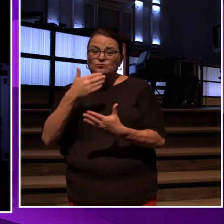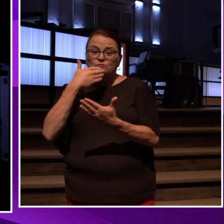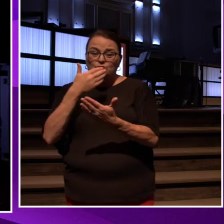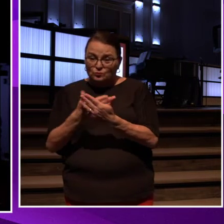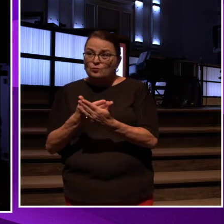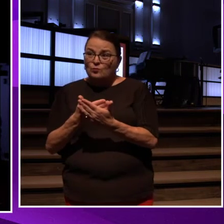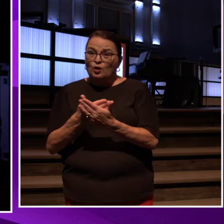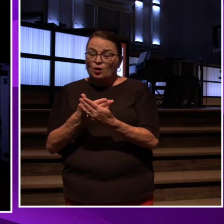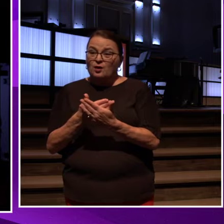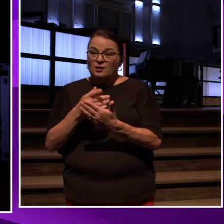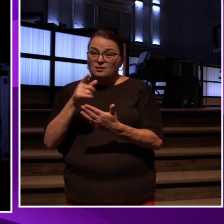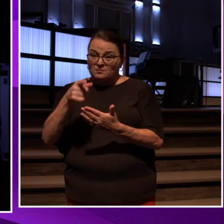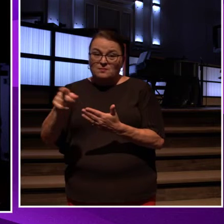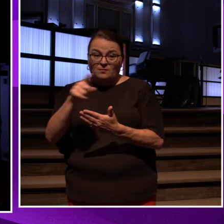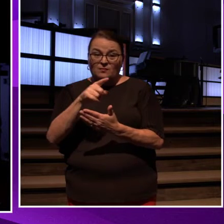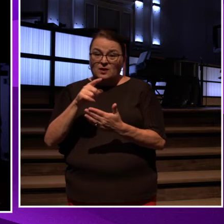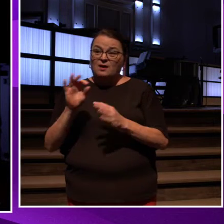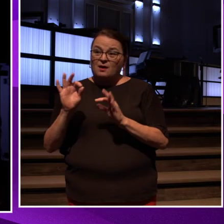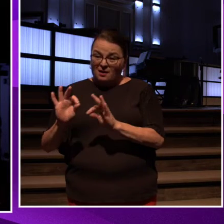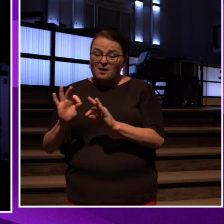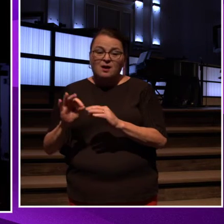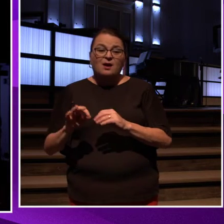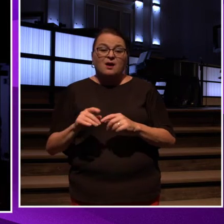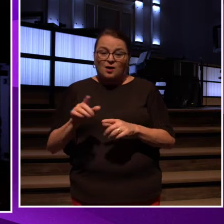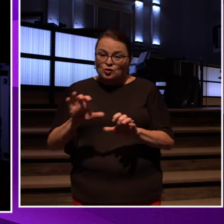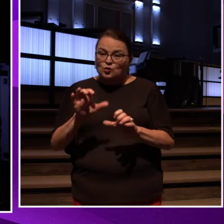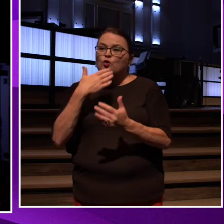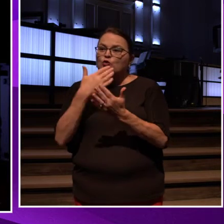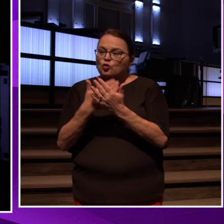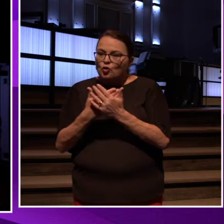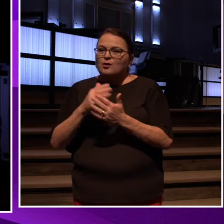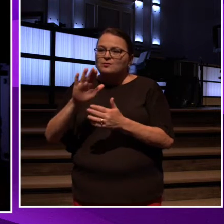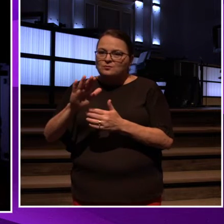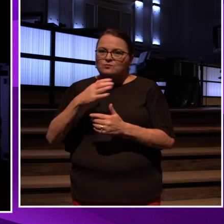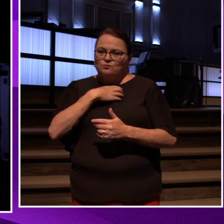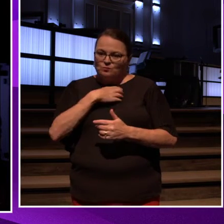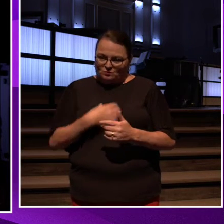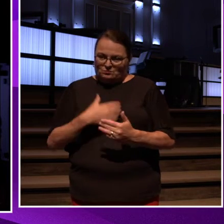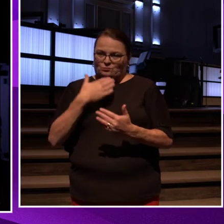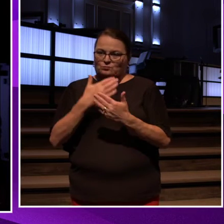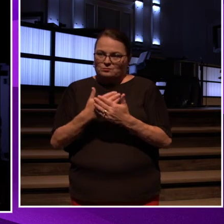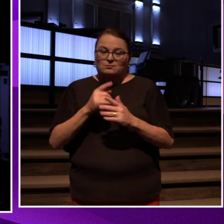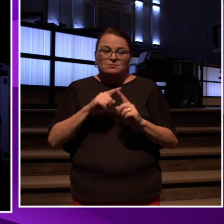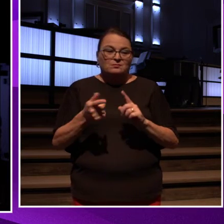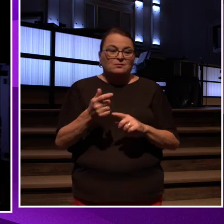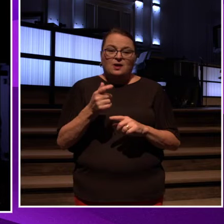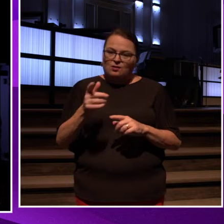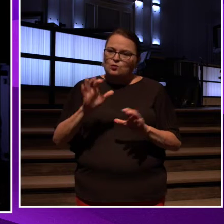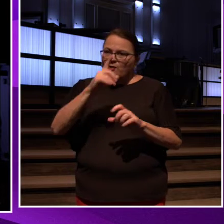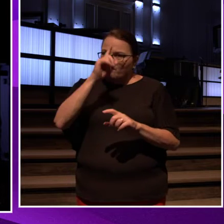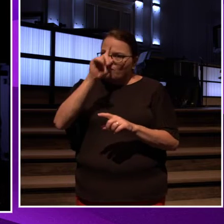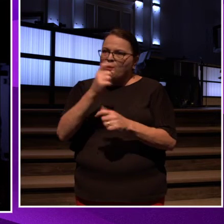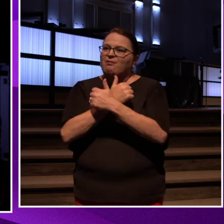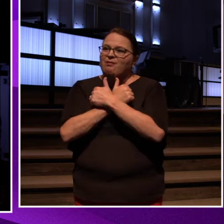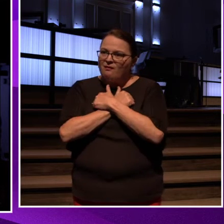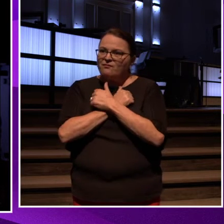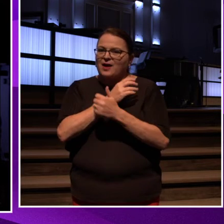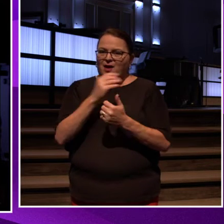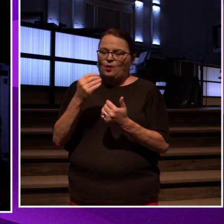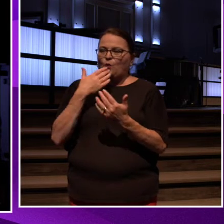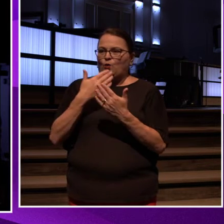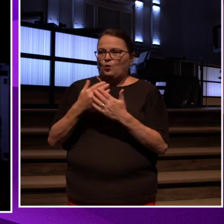verse 15 and 16, the others are doing it good out of goodwill. And the latter do it out of love. That's what he's talking about, love and